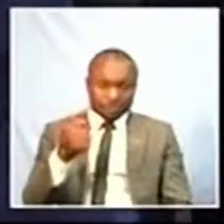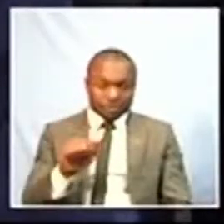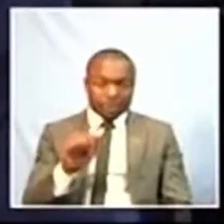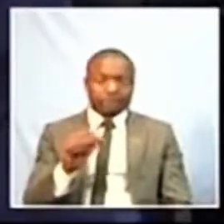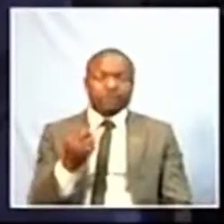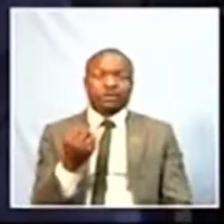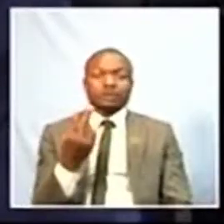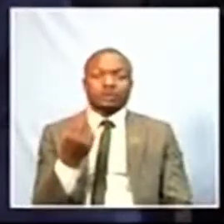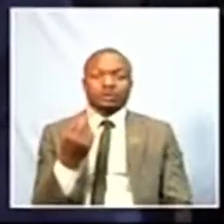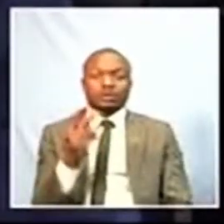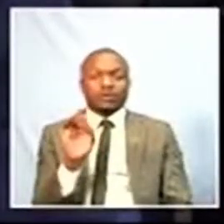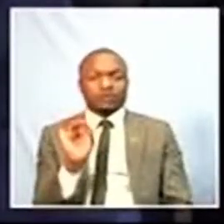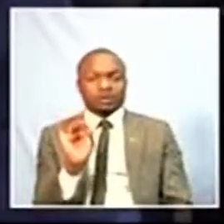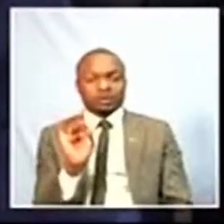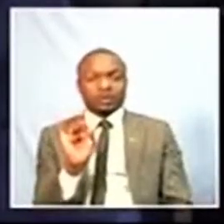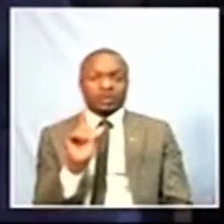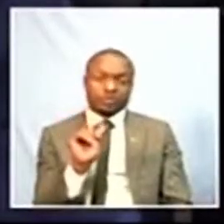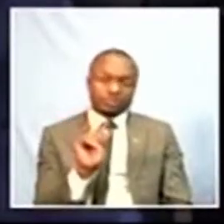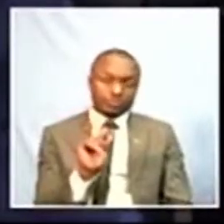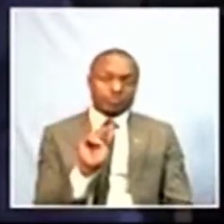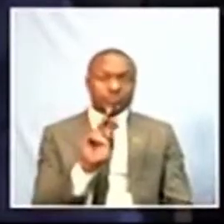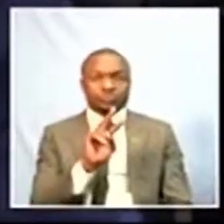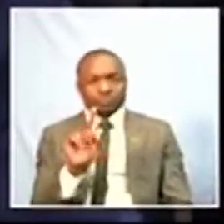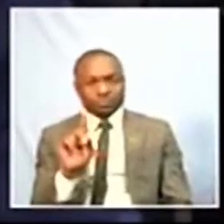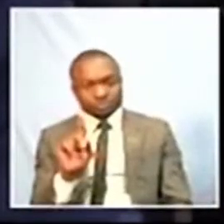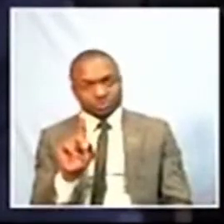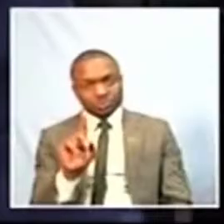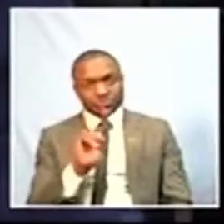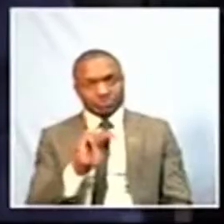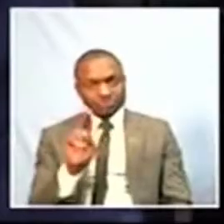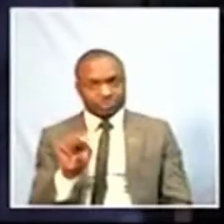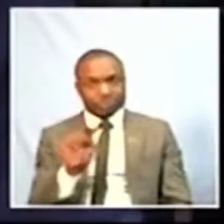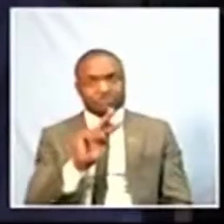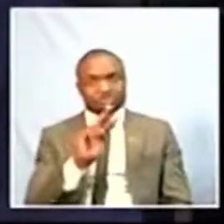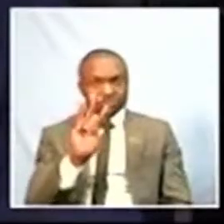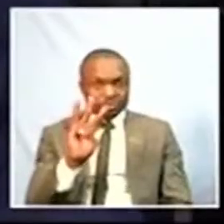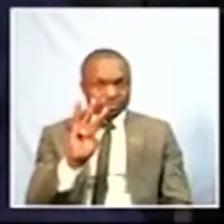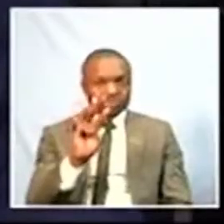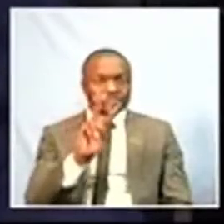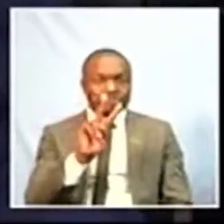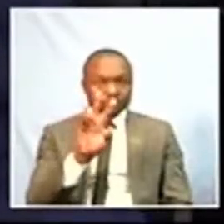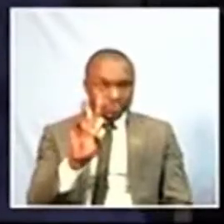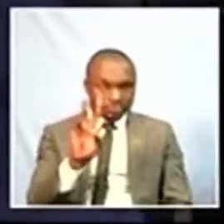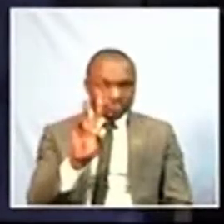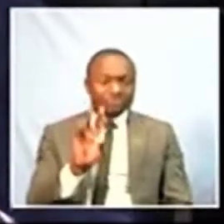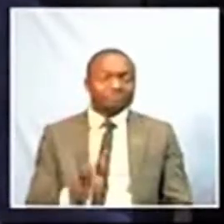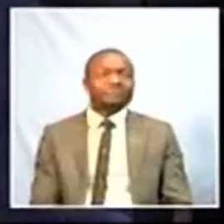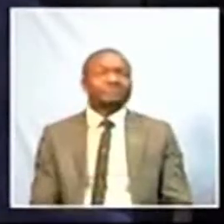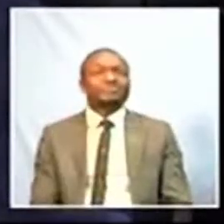12, 18, 20, 21, 22, 24, and 27.